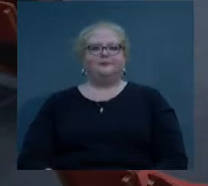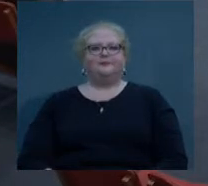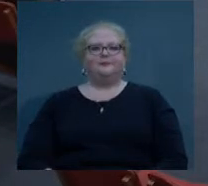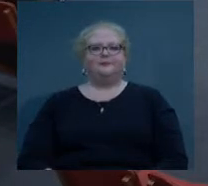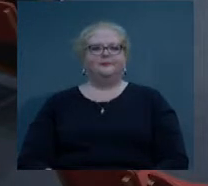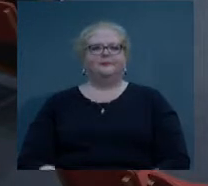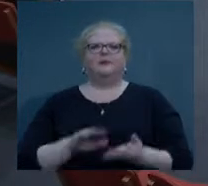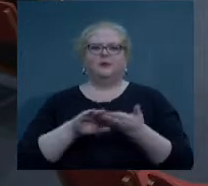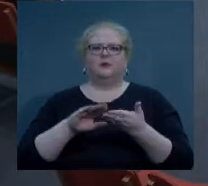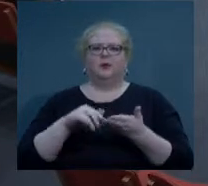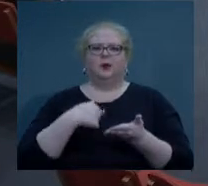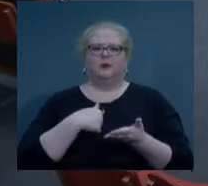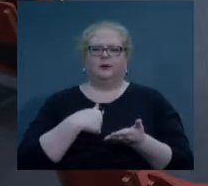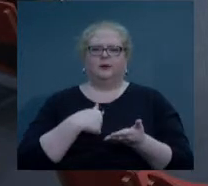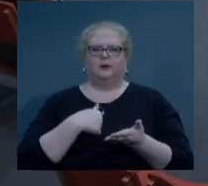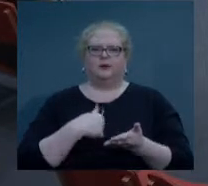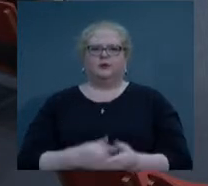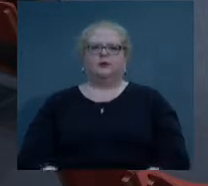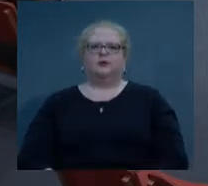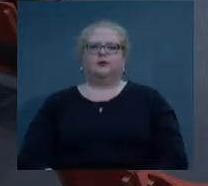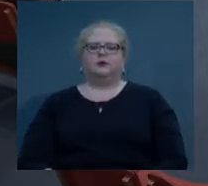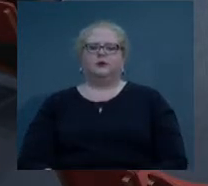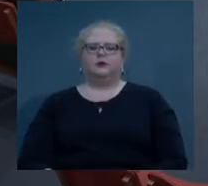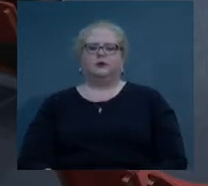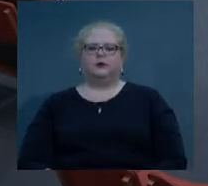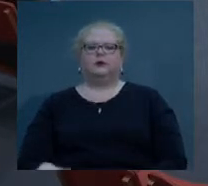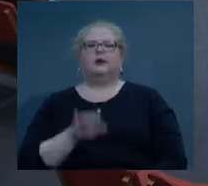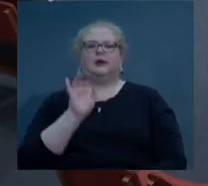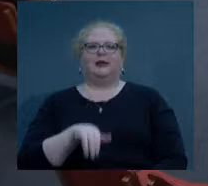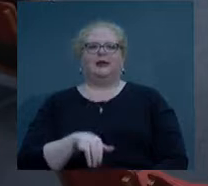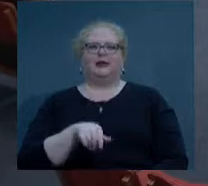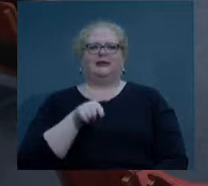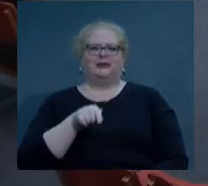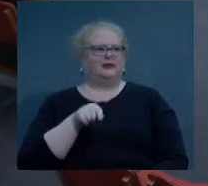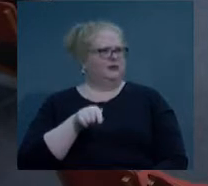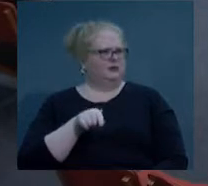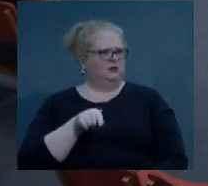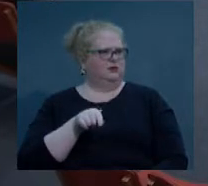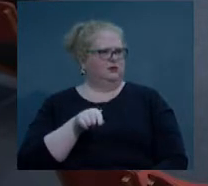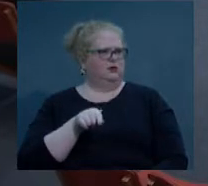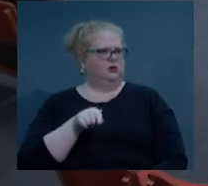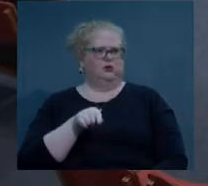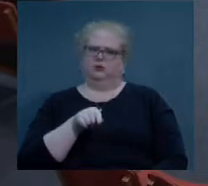Pardon me. Item 1, did this turn out to be,